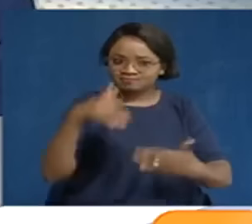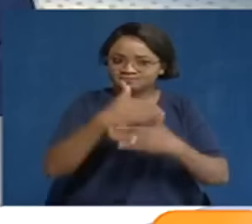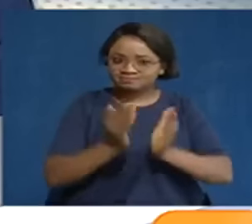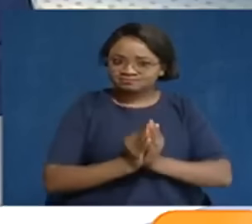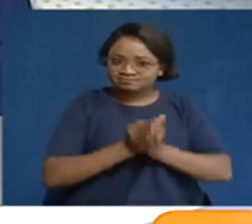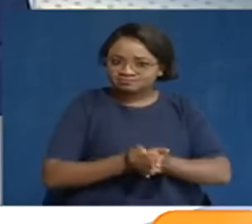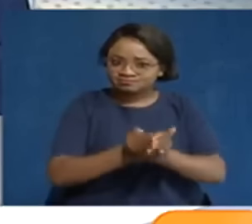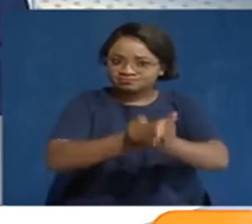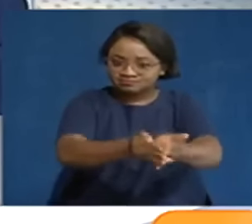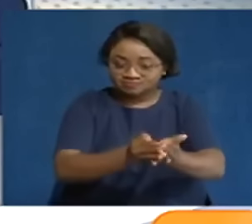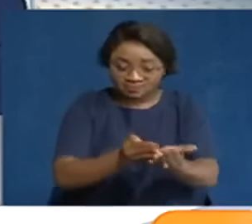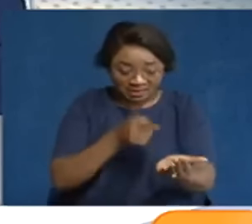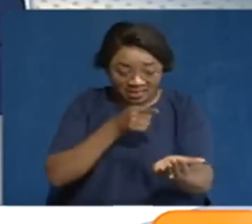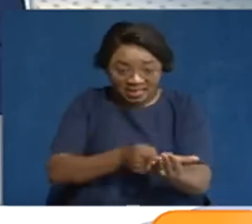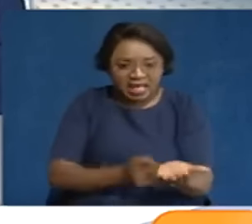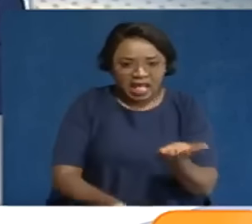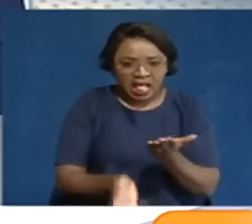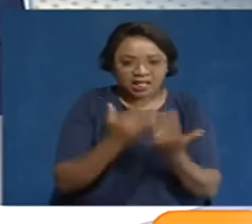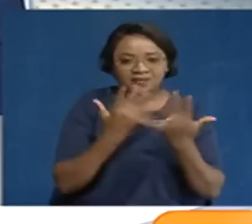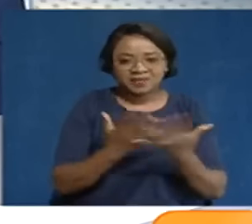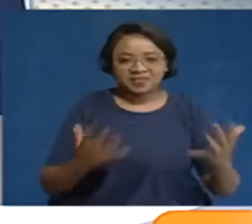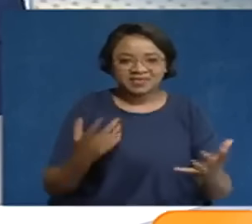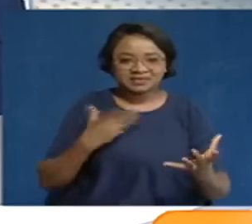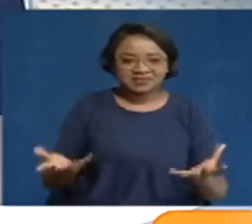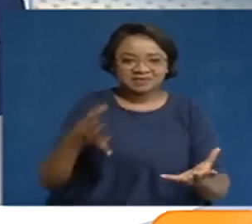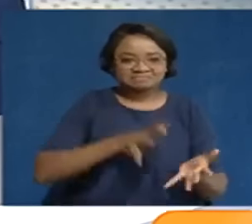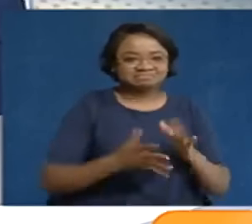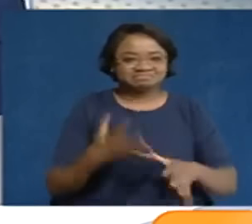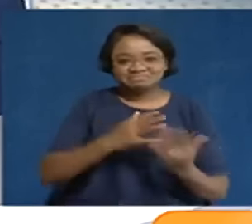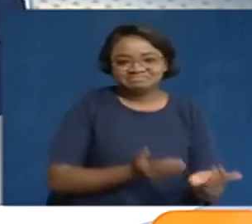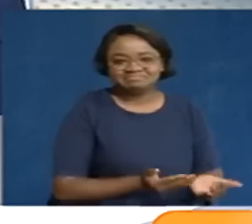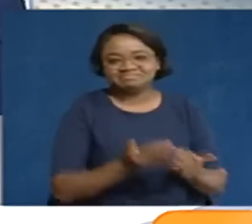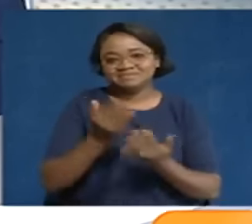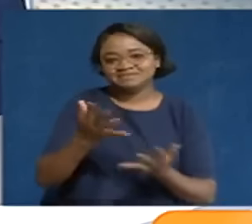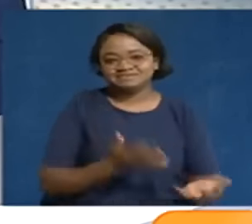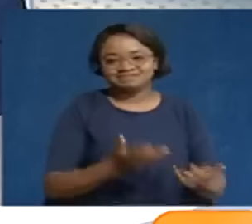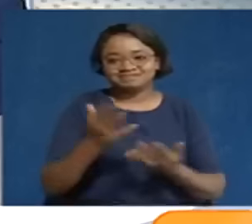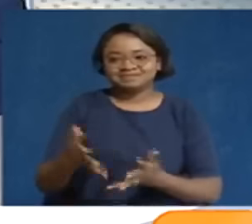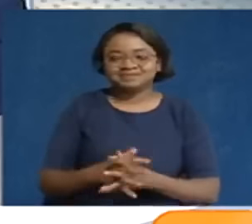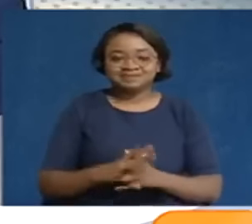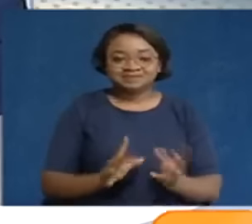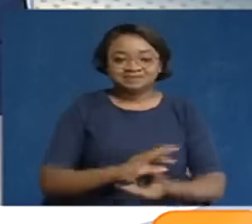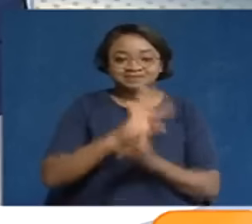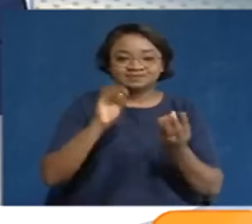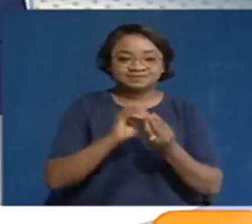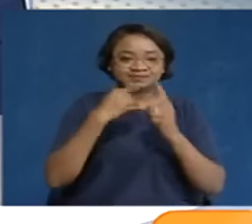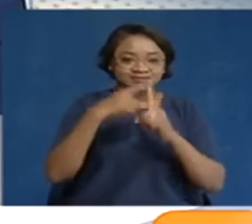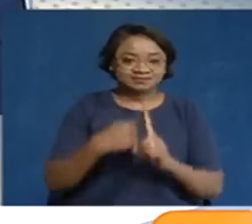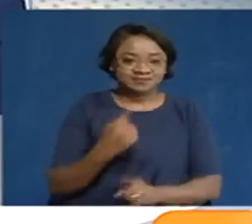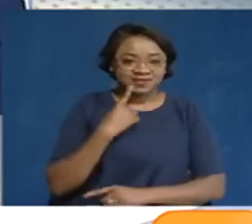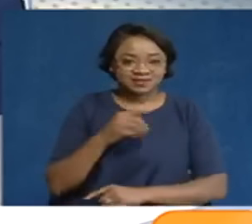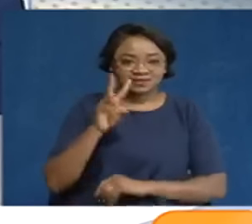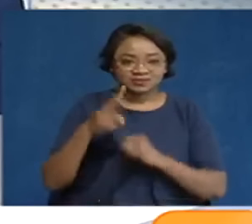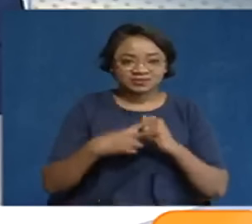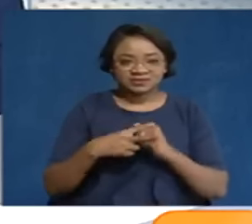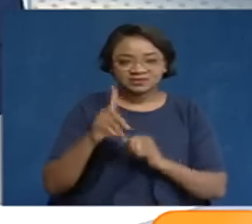is expected to enhance the cargo capacity of the Kisumu port, which recorded a cargo throughput of 127,000 tons in